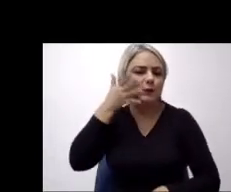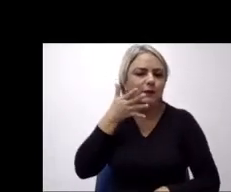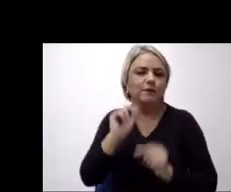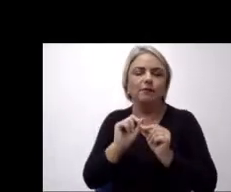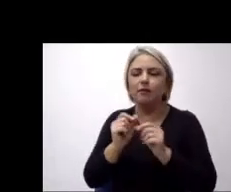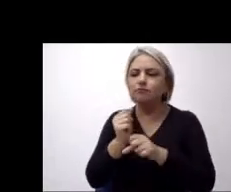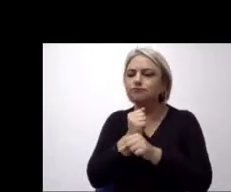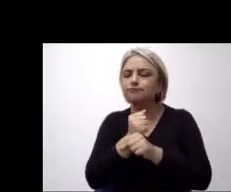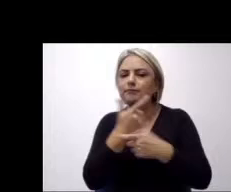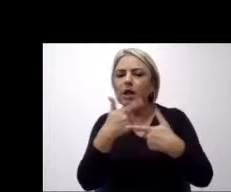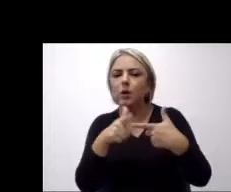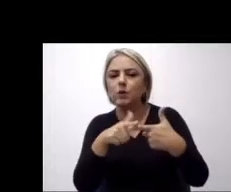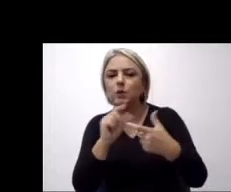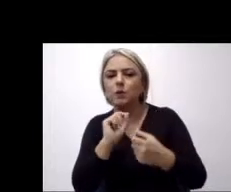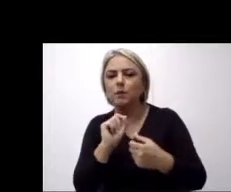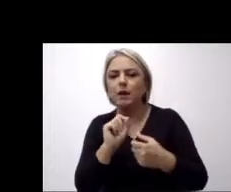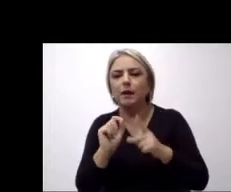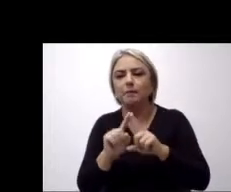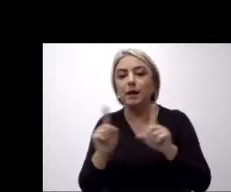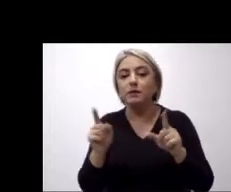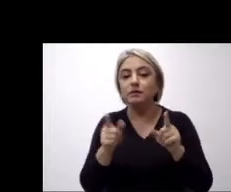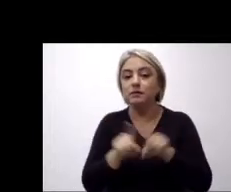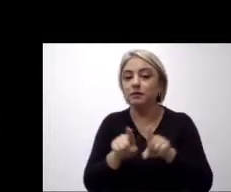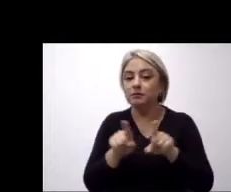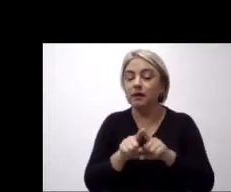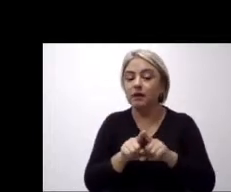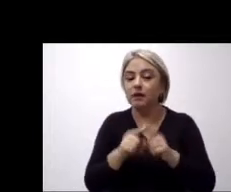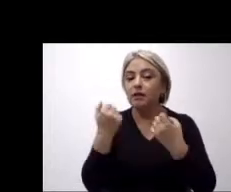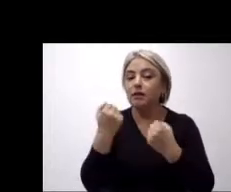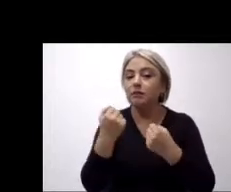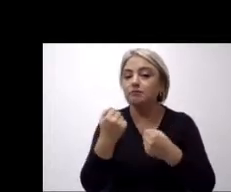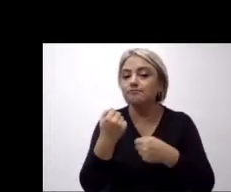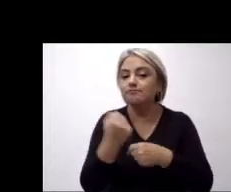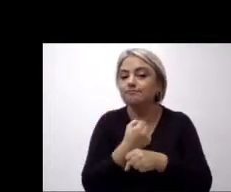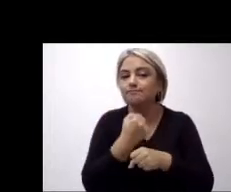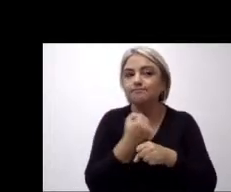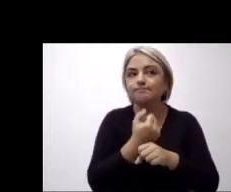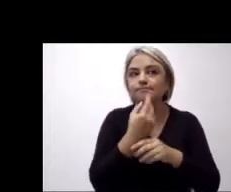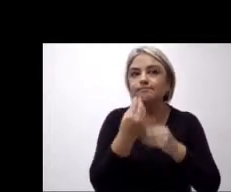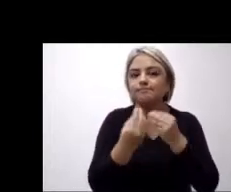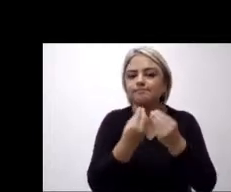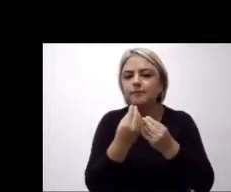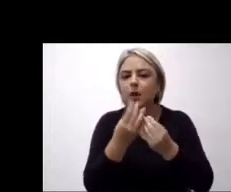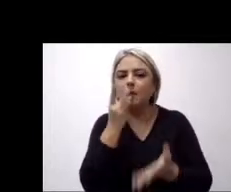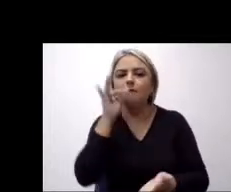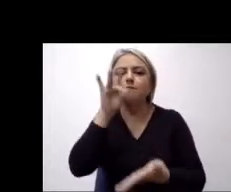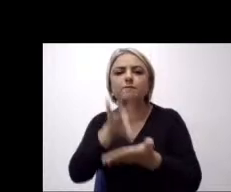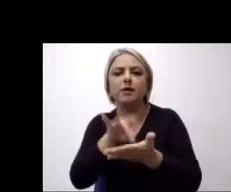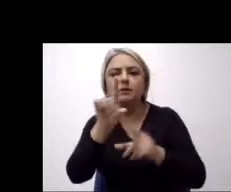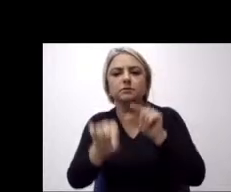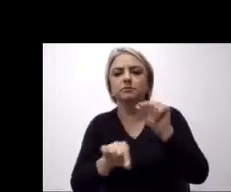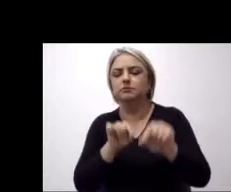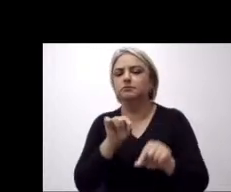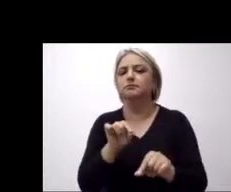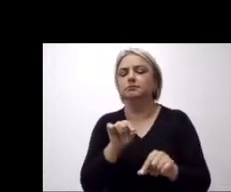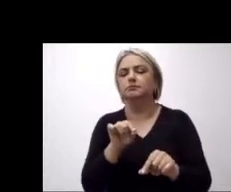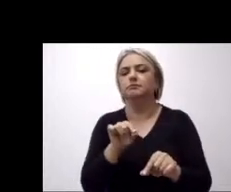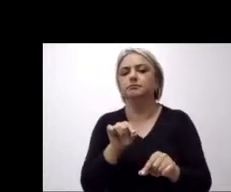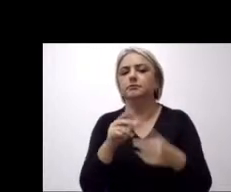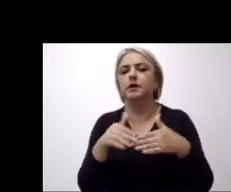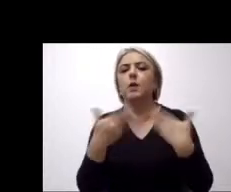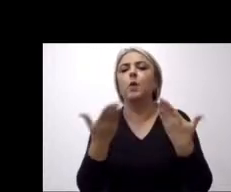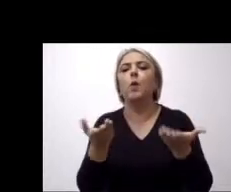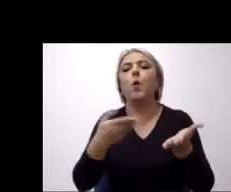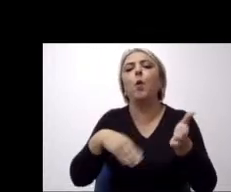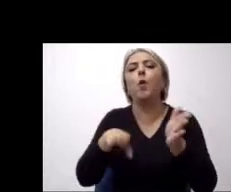I call solution statement or alternative statement. How the actors build a solution. You know that